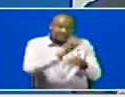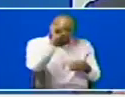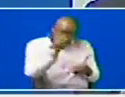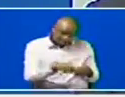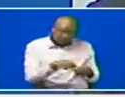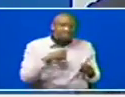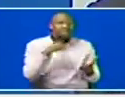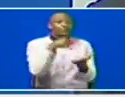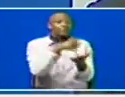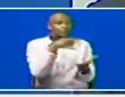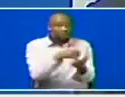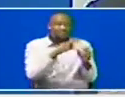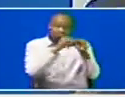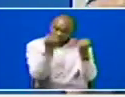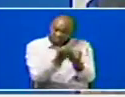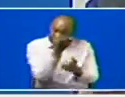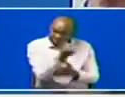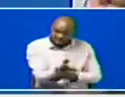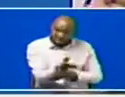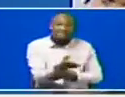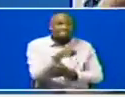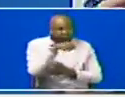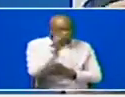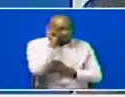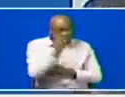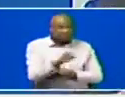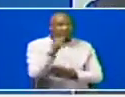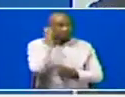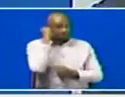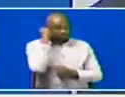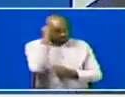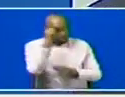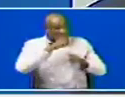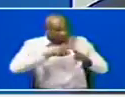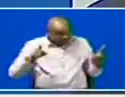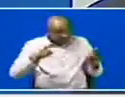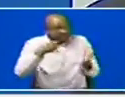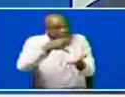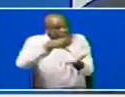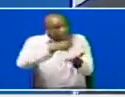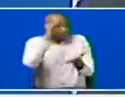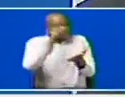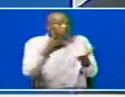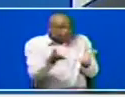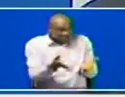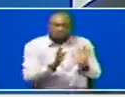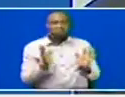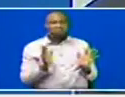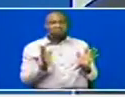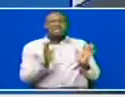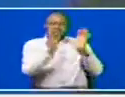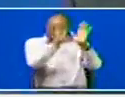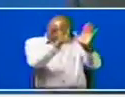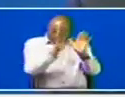be involved in its society. It must be, in that sense, political, but it must not be party political. Mm-hmm. And that's a really